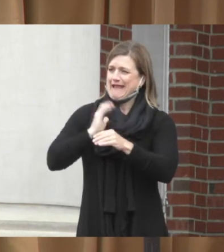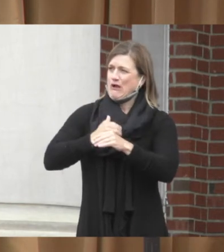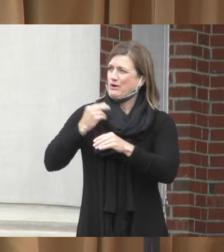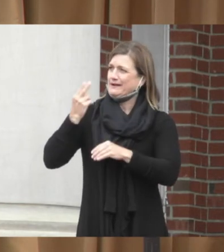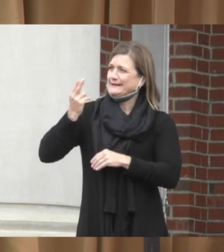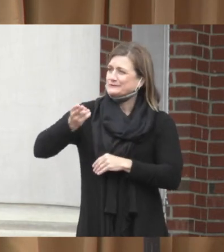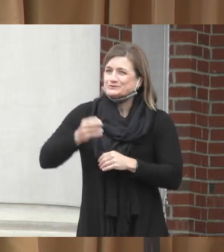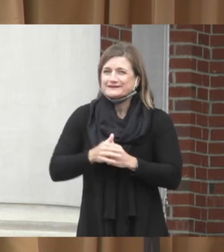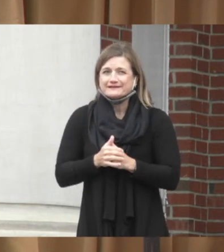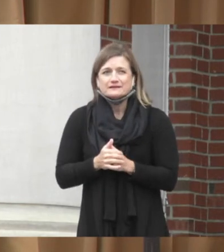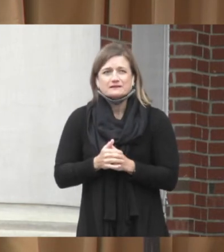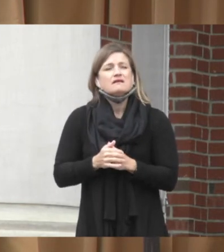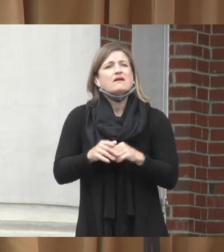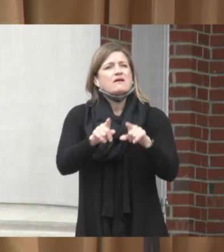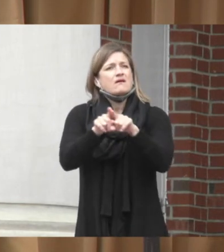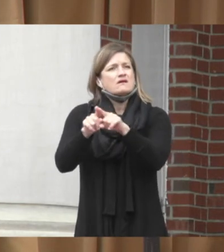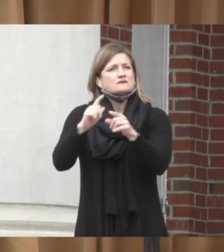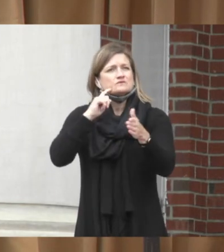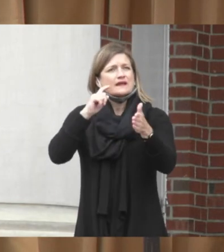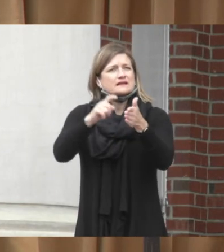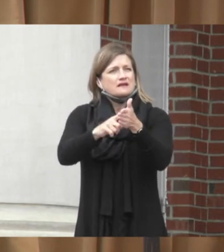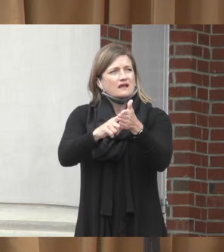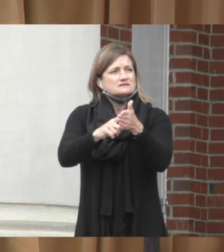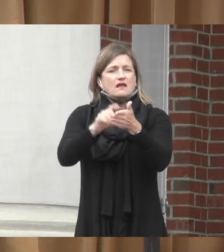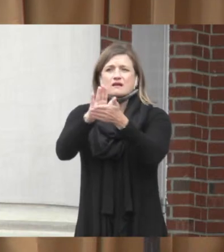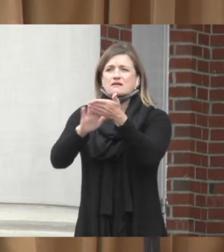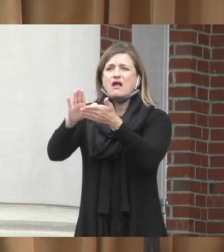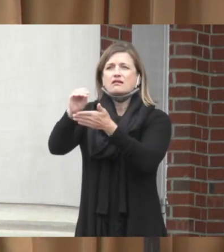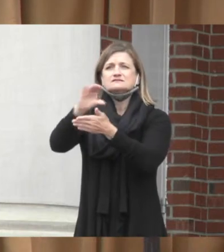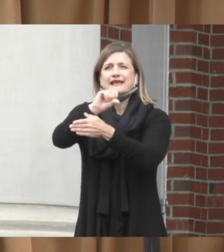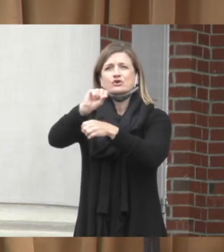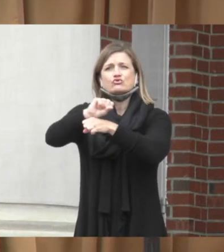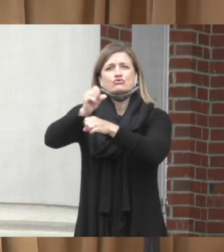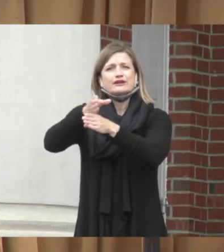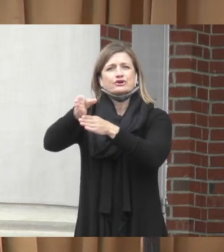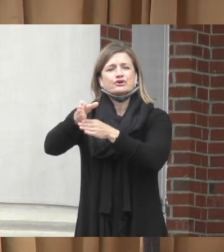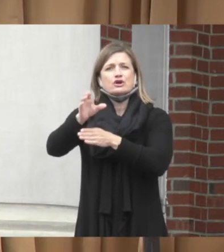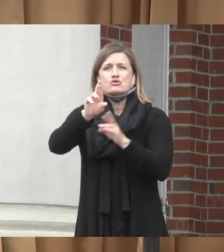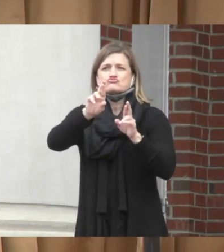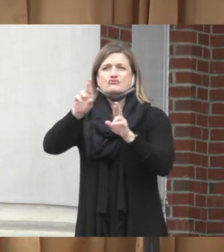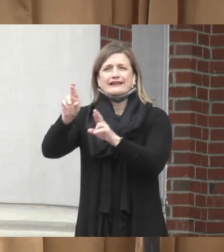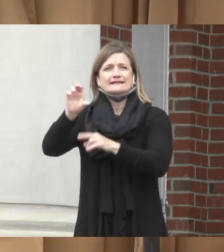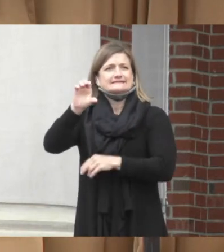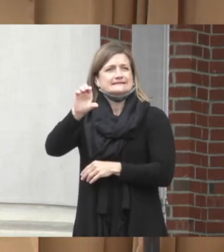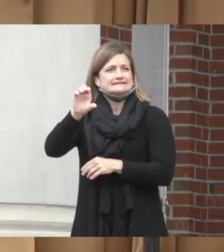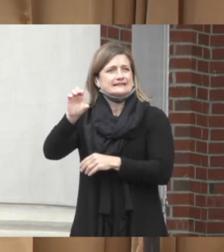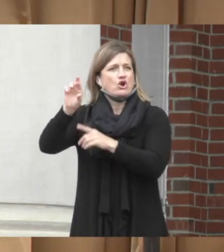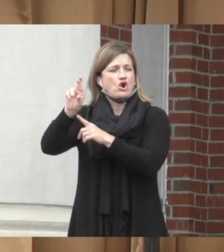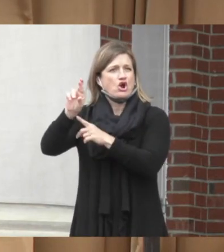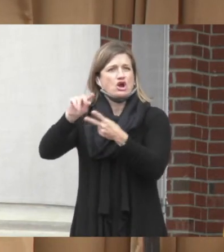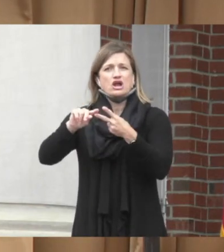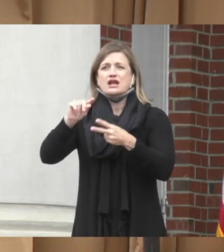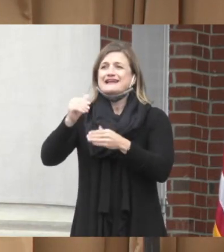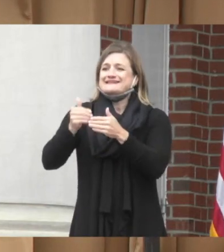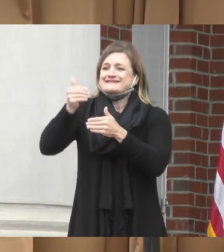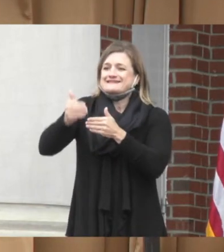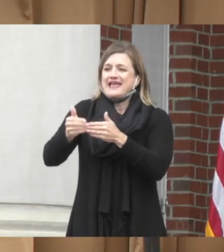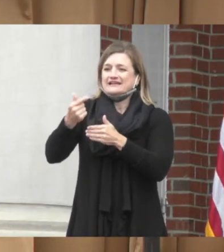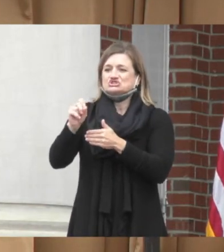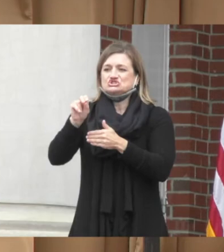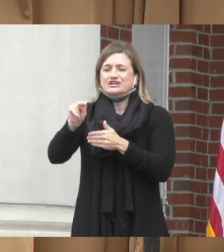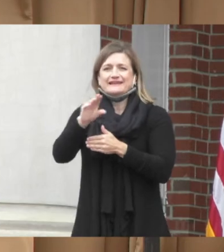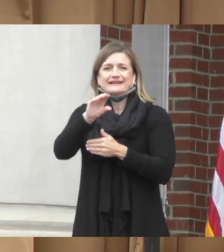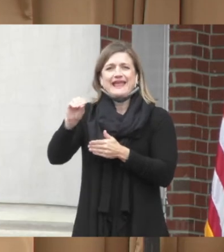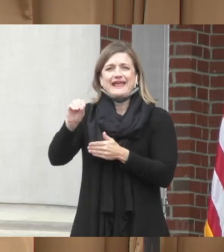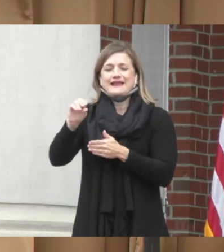I also want to recognize specifically our college and career readiness, adult high school, next gen, and high set graduates. I hear a little